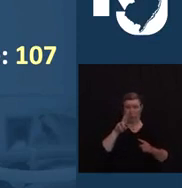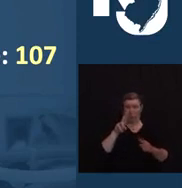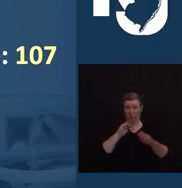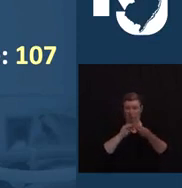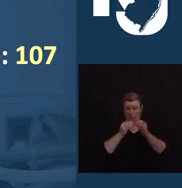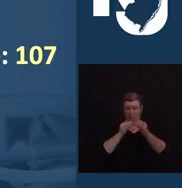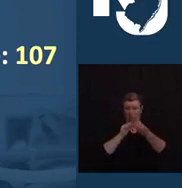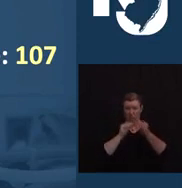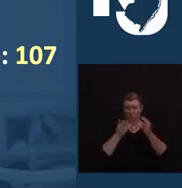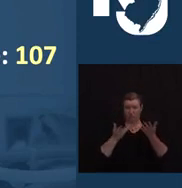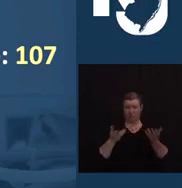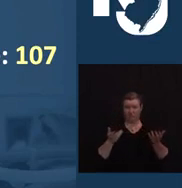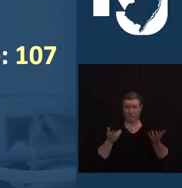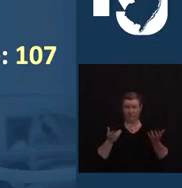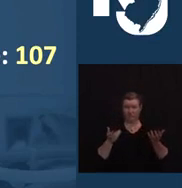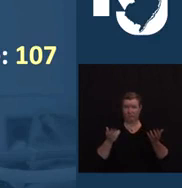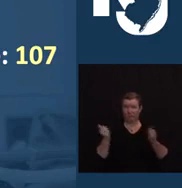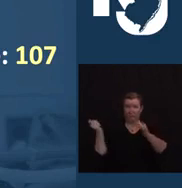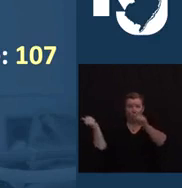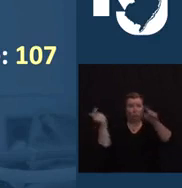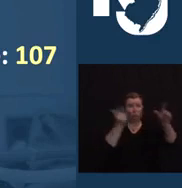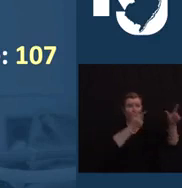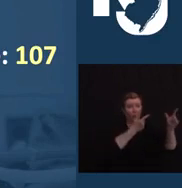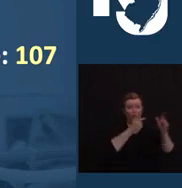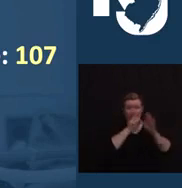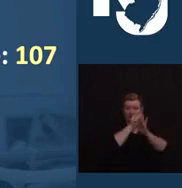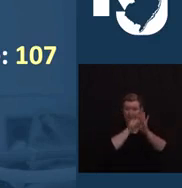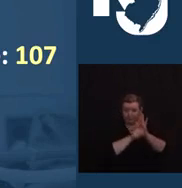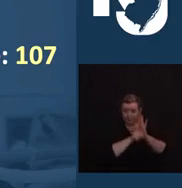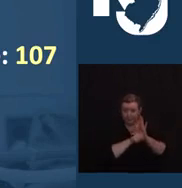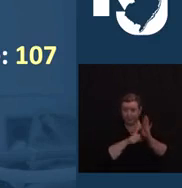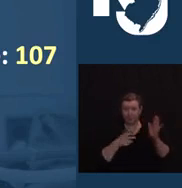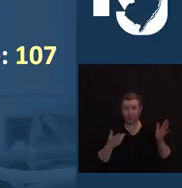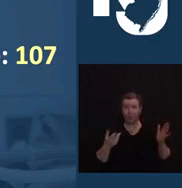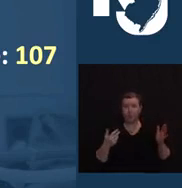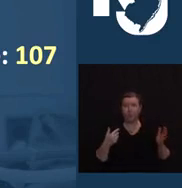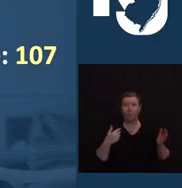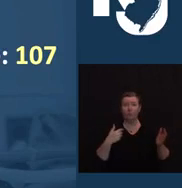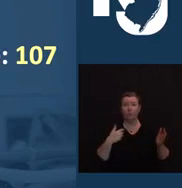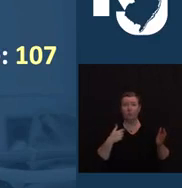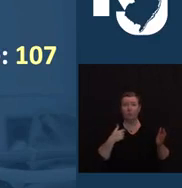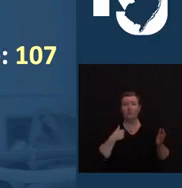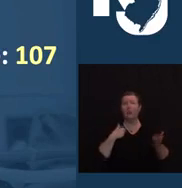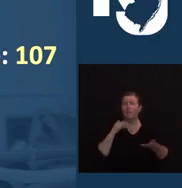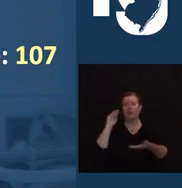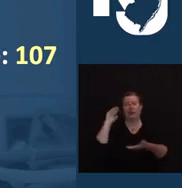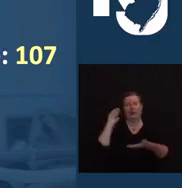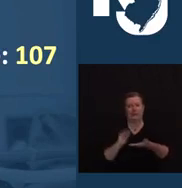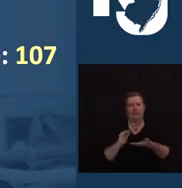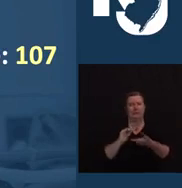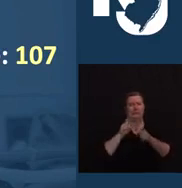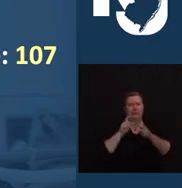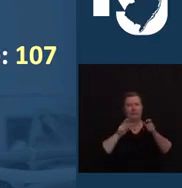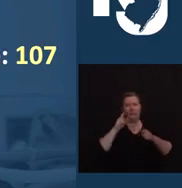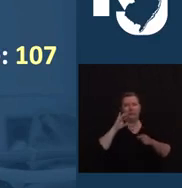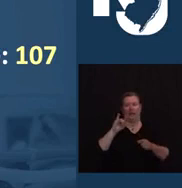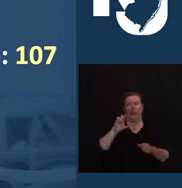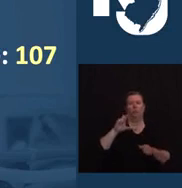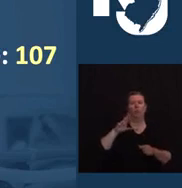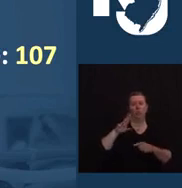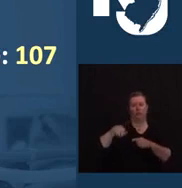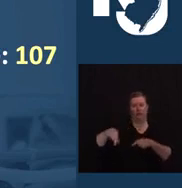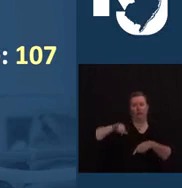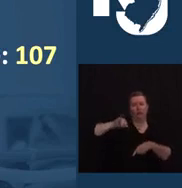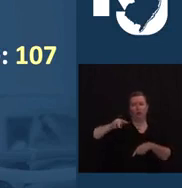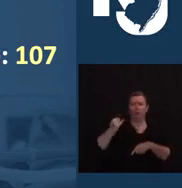states, we currently have the lowest percentage of ICU beds statewide taken up by COVID patients. That's little